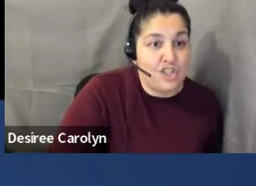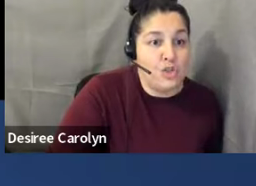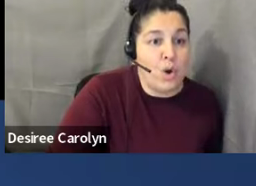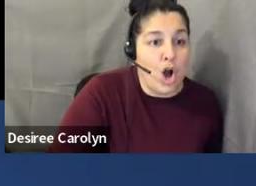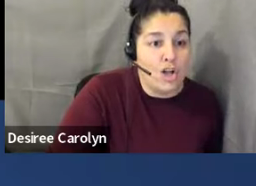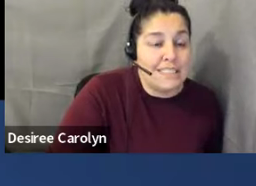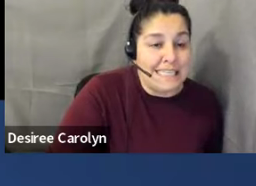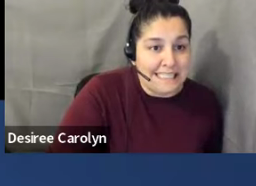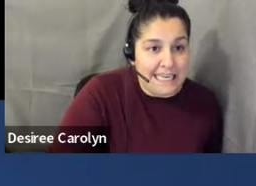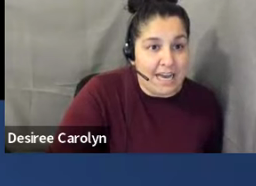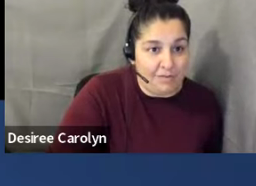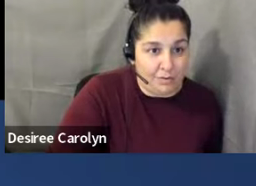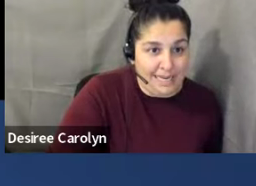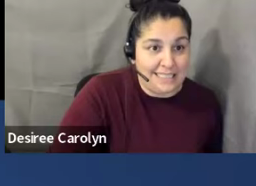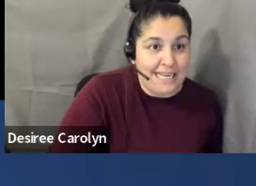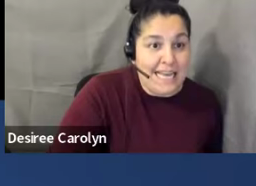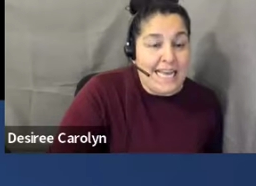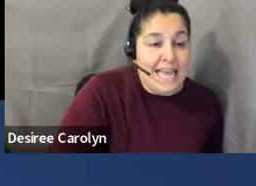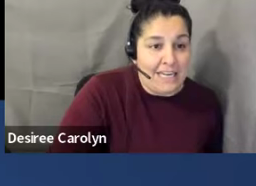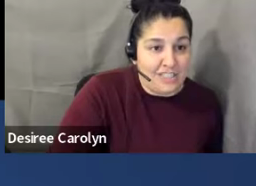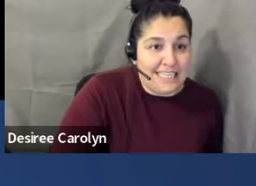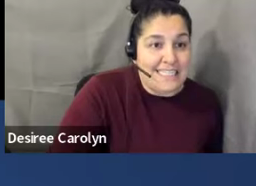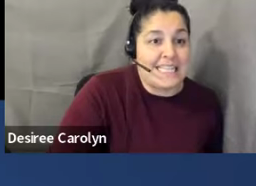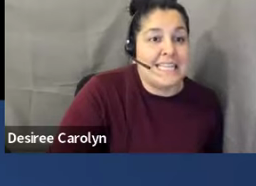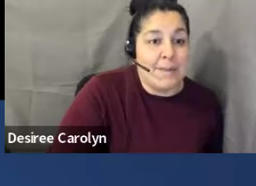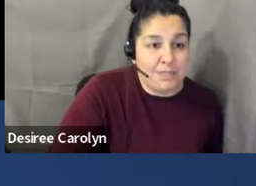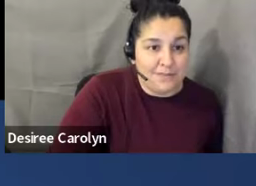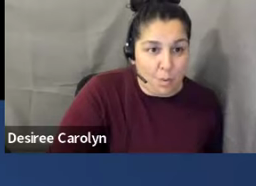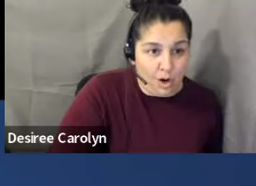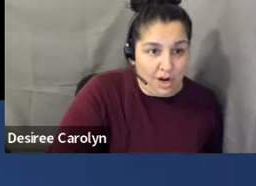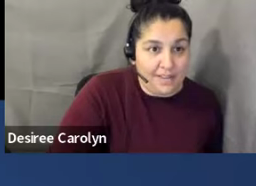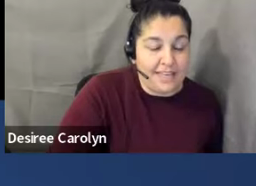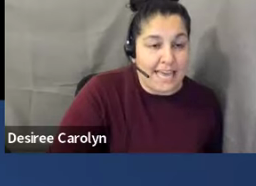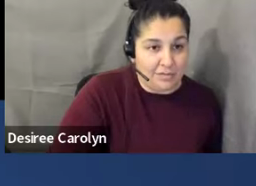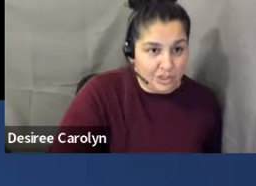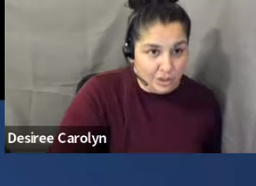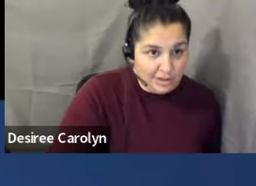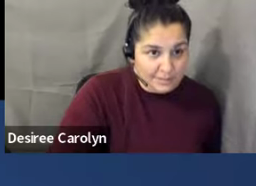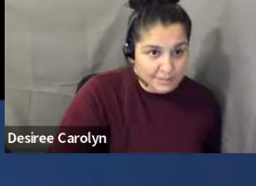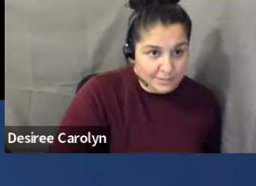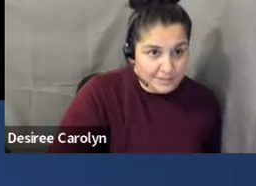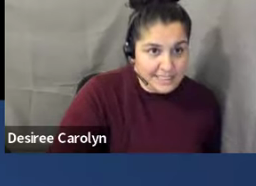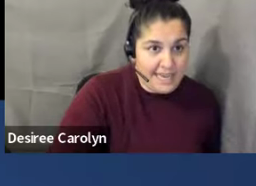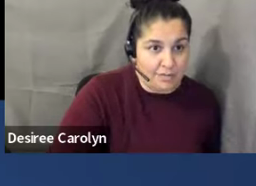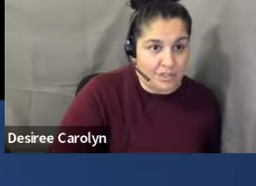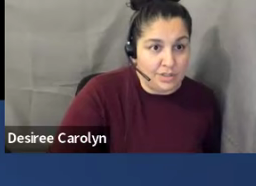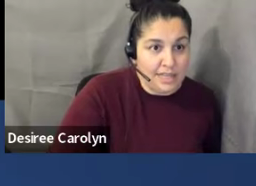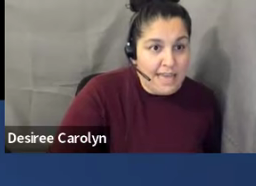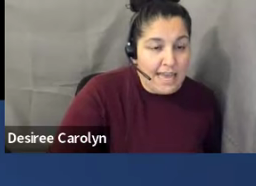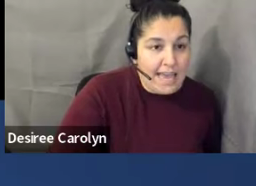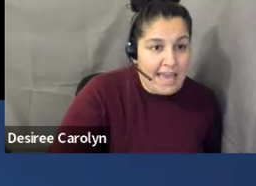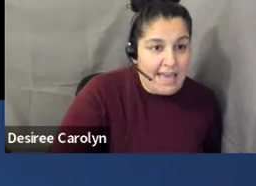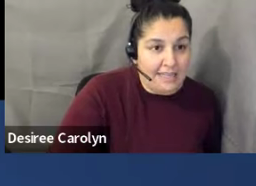accessibility to all DC government agencies except for the council, DC